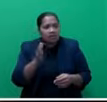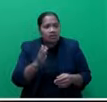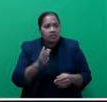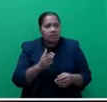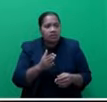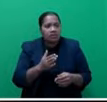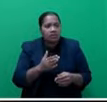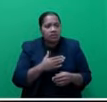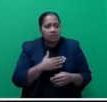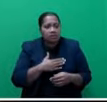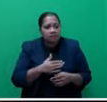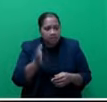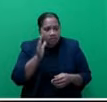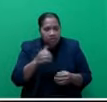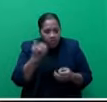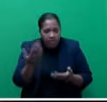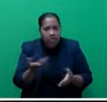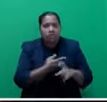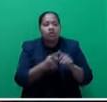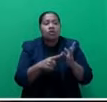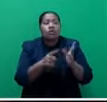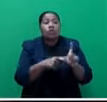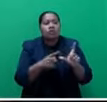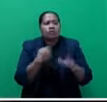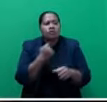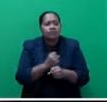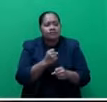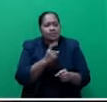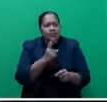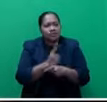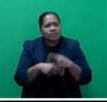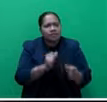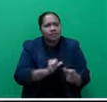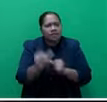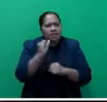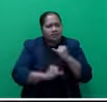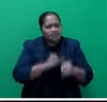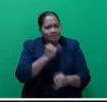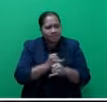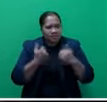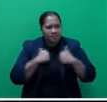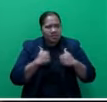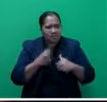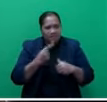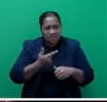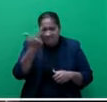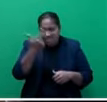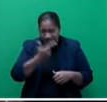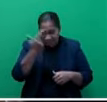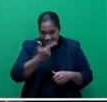well, not learned friend, the Honorable Koya talk about best international practices. And there's been mention about 17